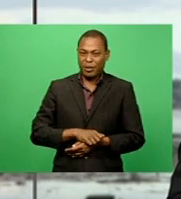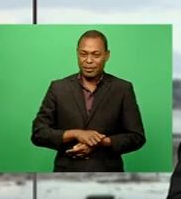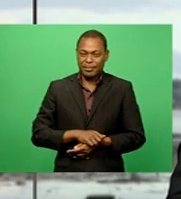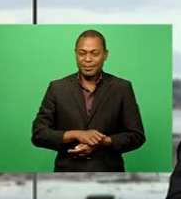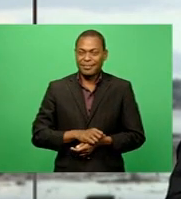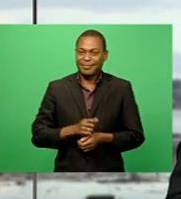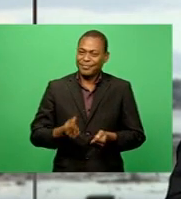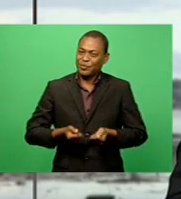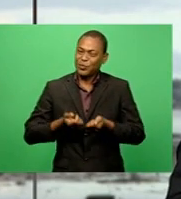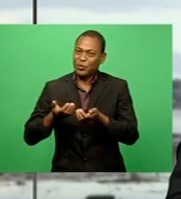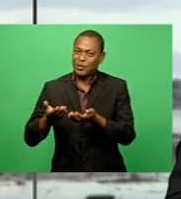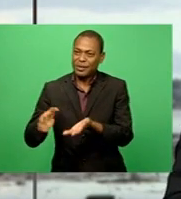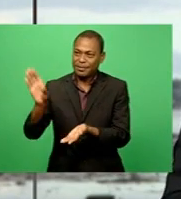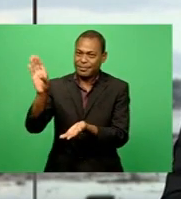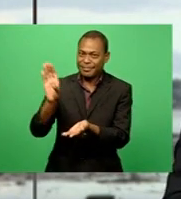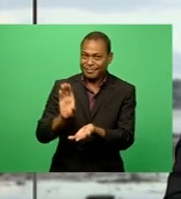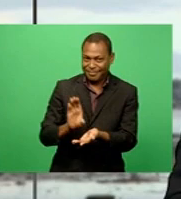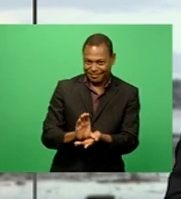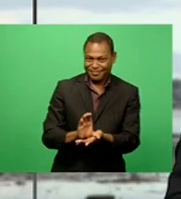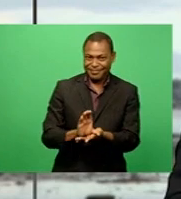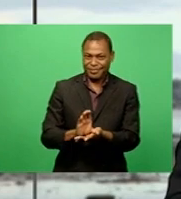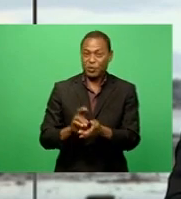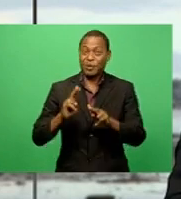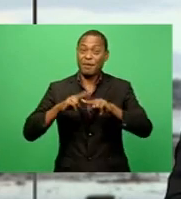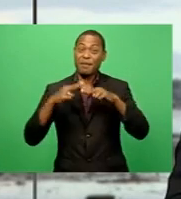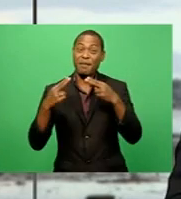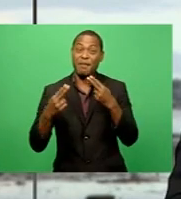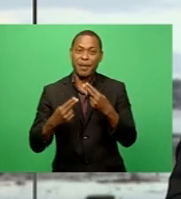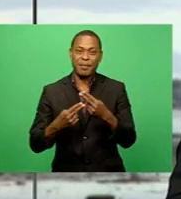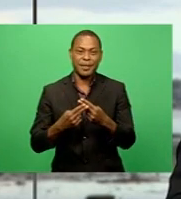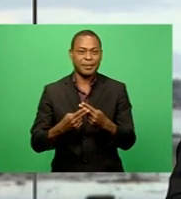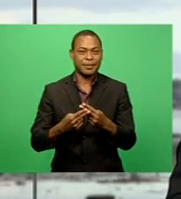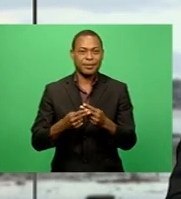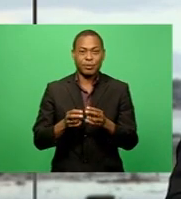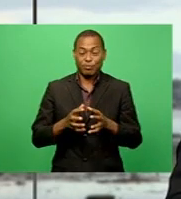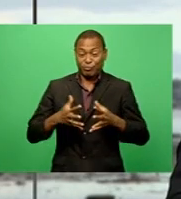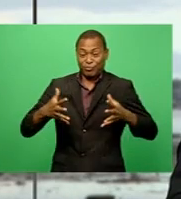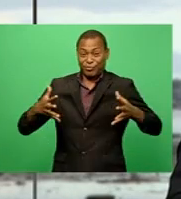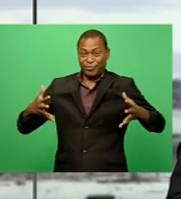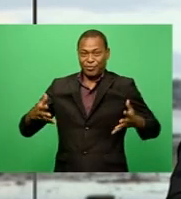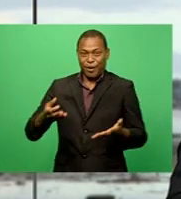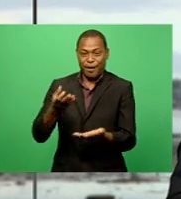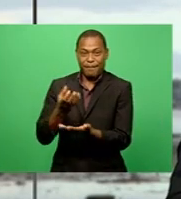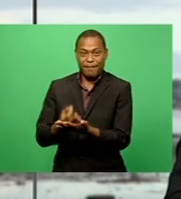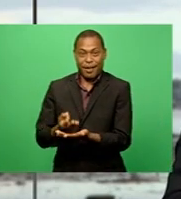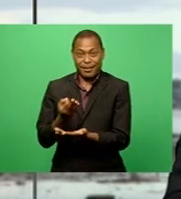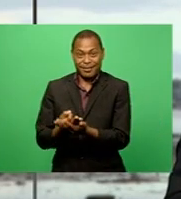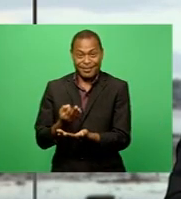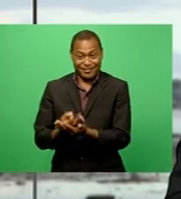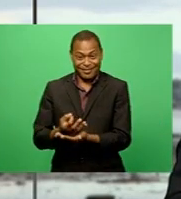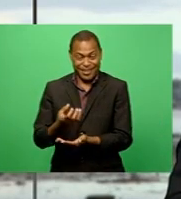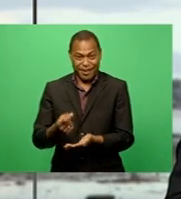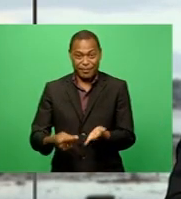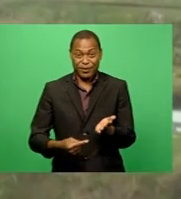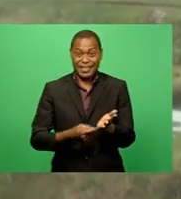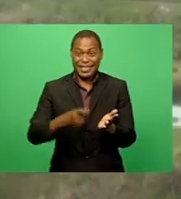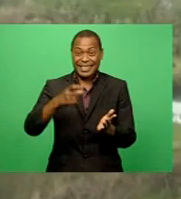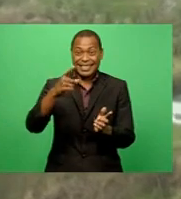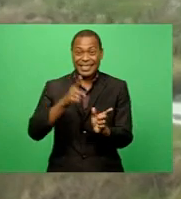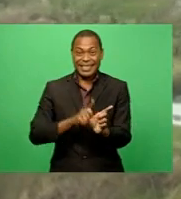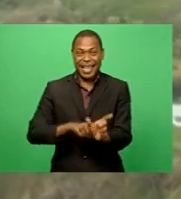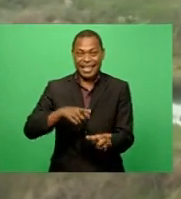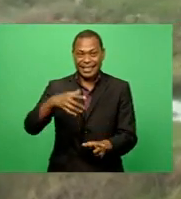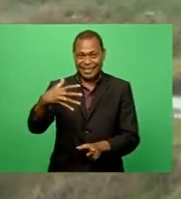families affected by TC Yasa. This is so far the largest funding pledge made towards TC Yasa relief efforts. The EU Commissioner for